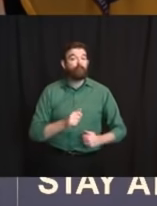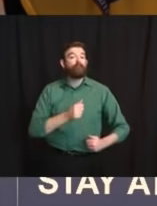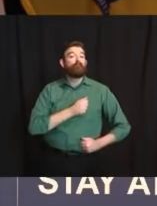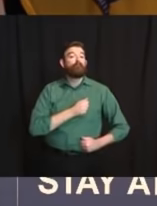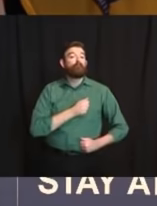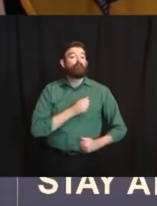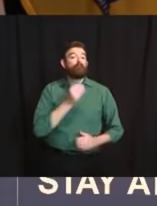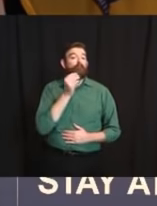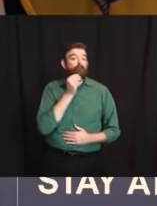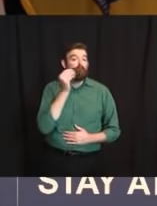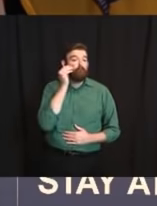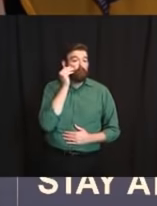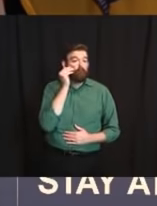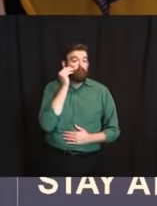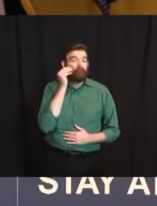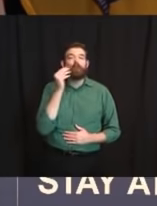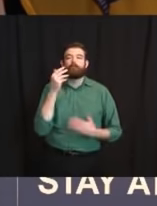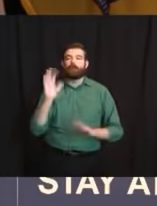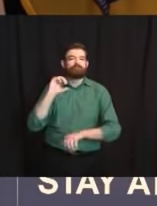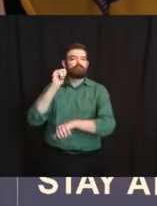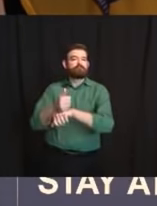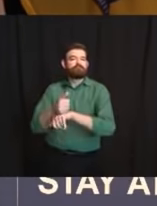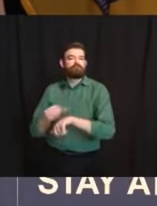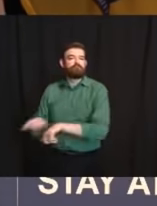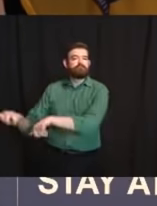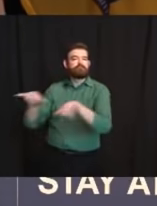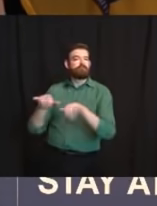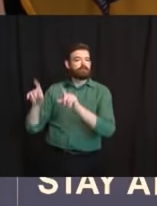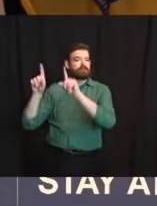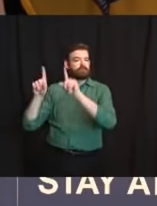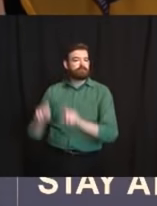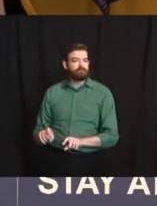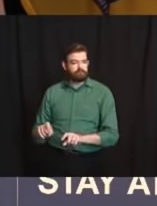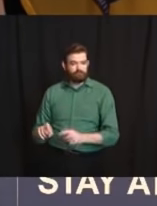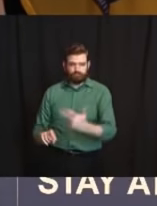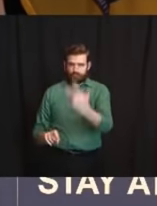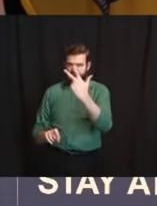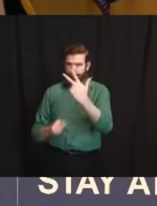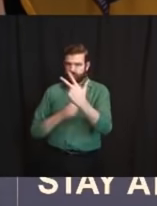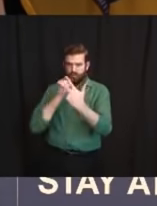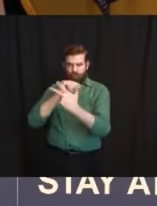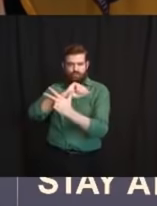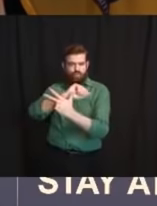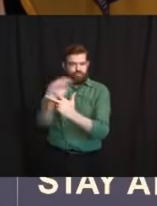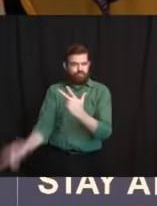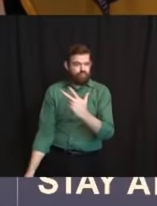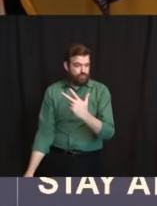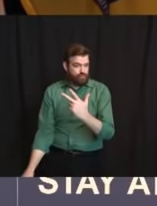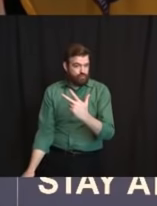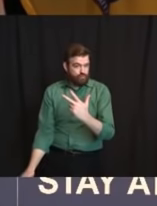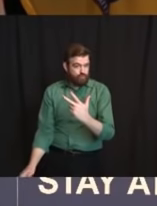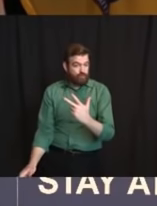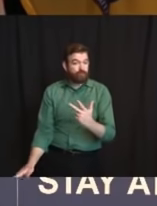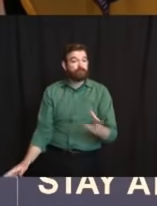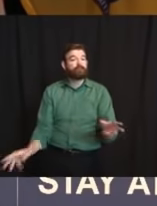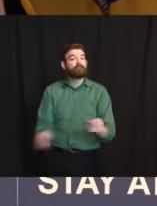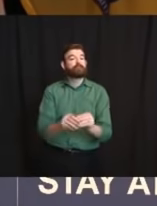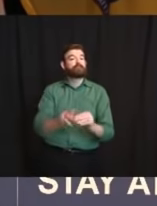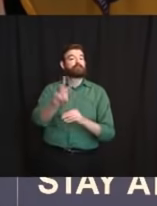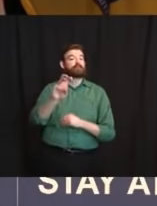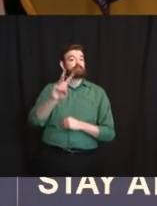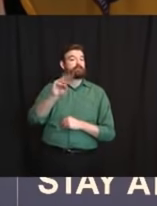testing at all 3 locations, and among a census of 660, there have been 368